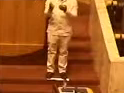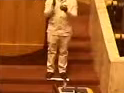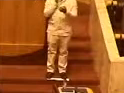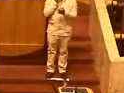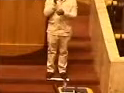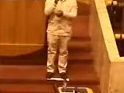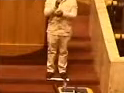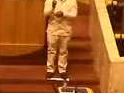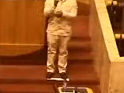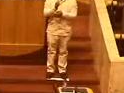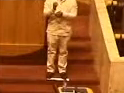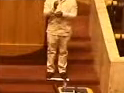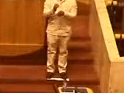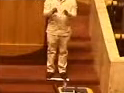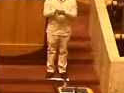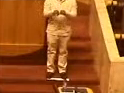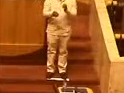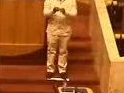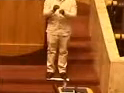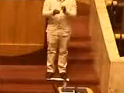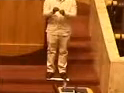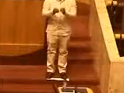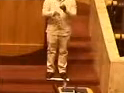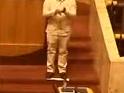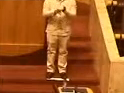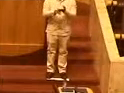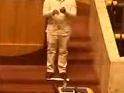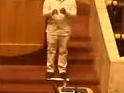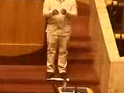October. Rehabilitation of road